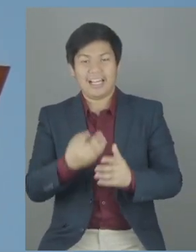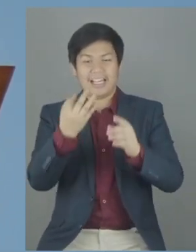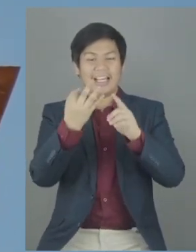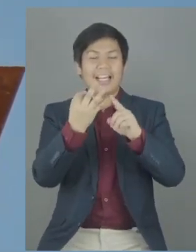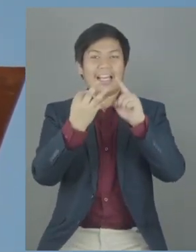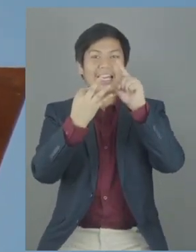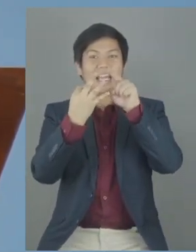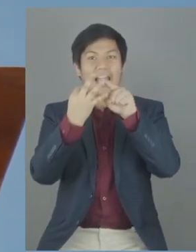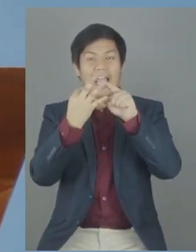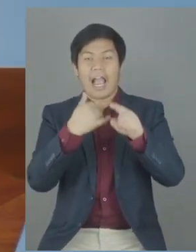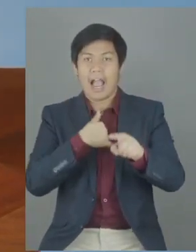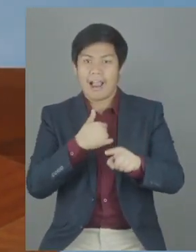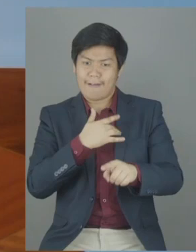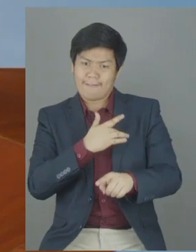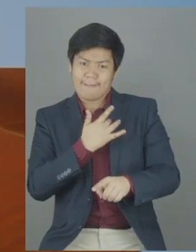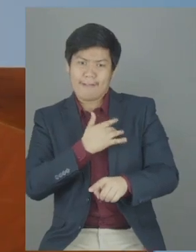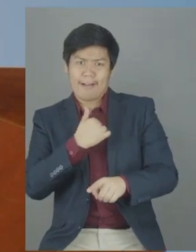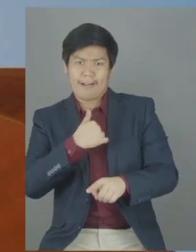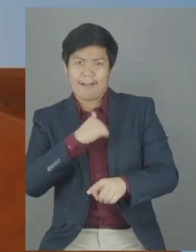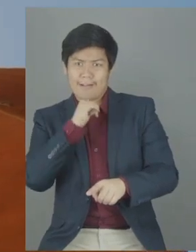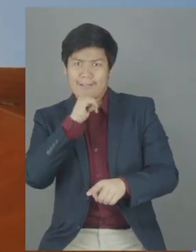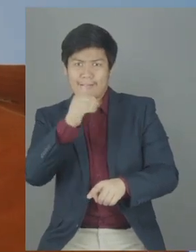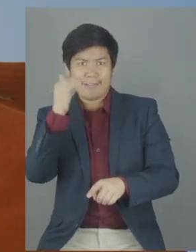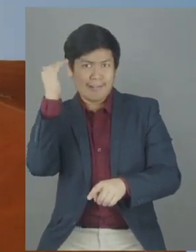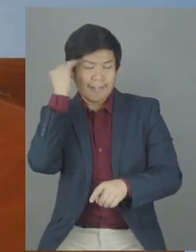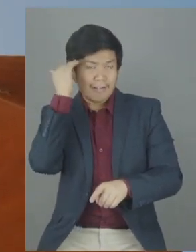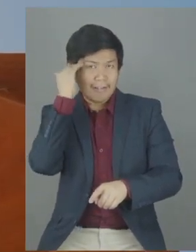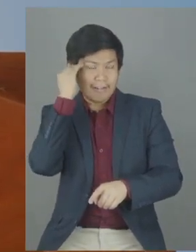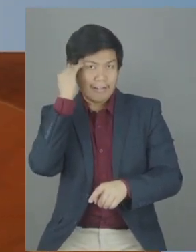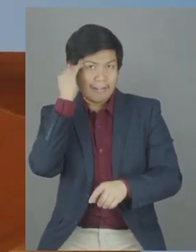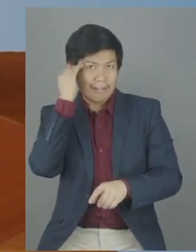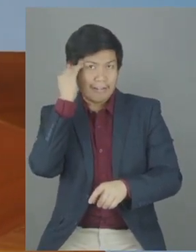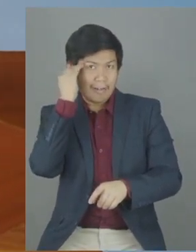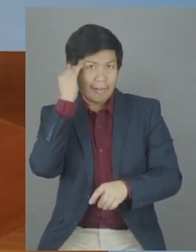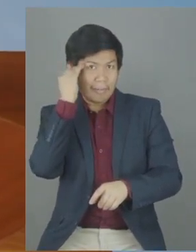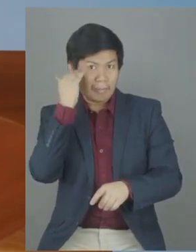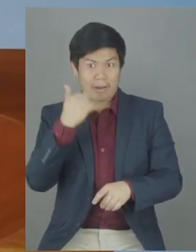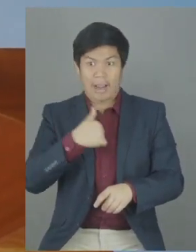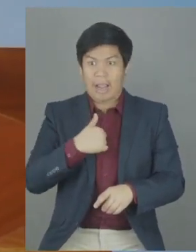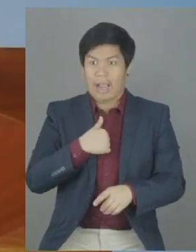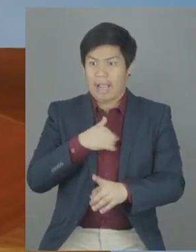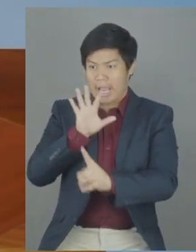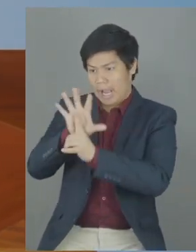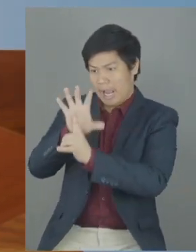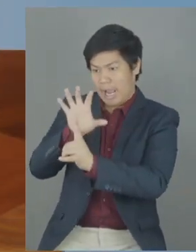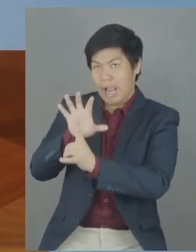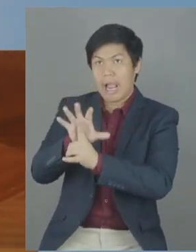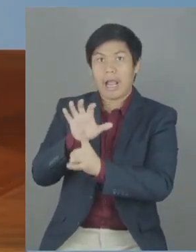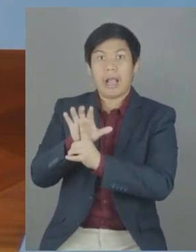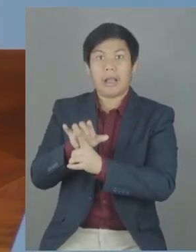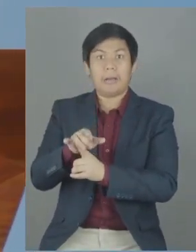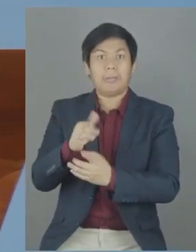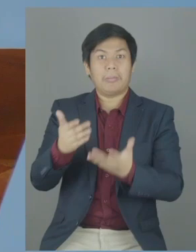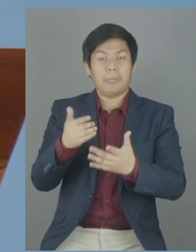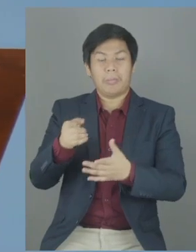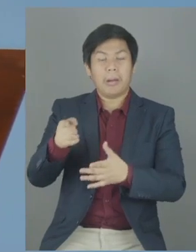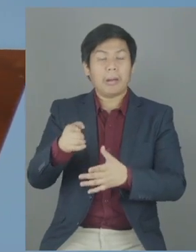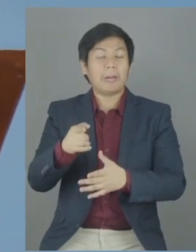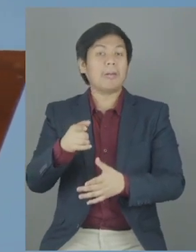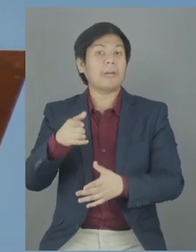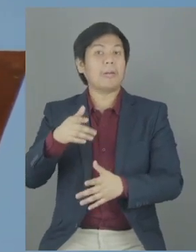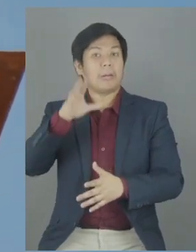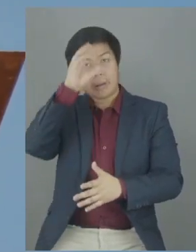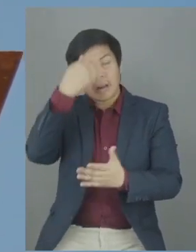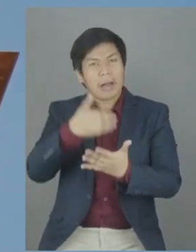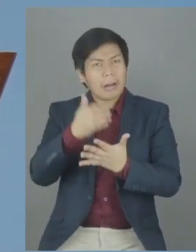Second, I feel I'm not smart. Maybe because when I shout, it makes him look like he's not smart. You know, he doesn't know what